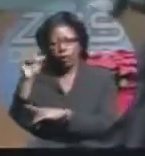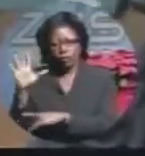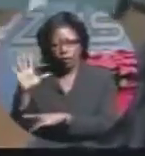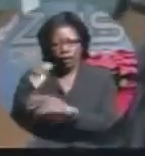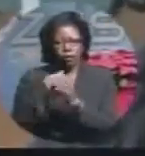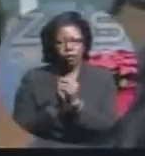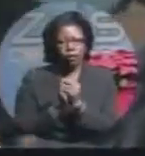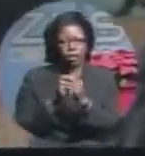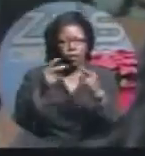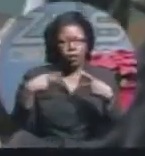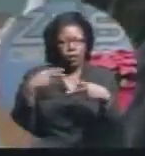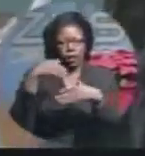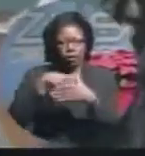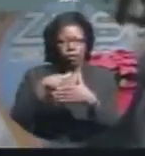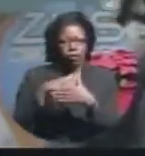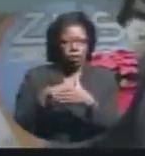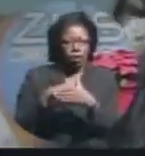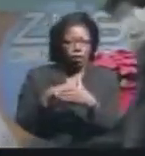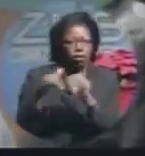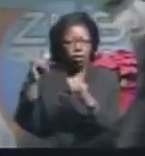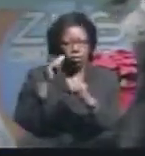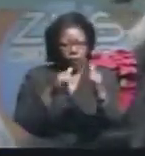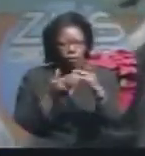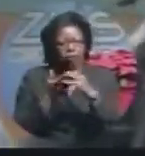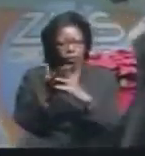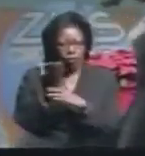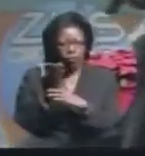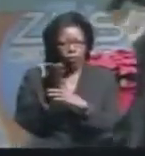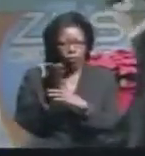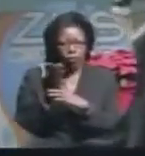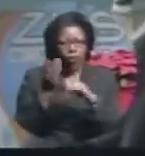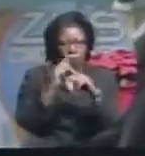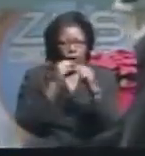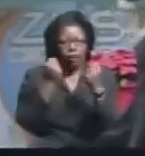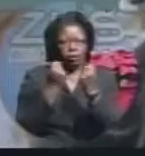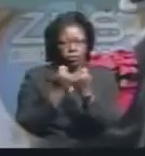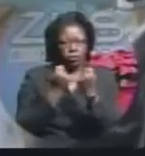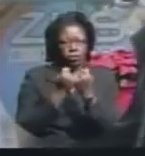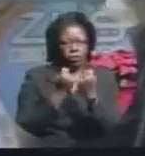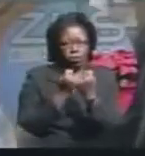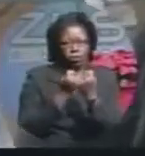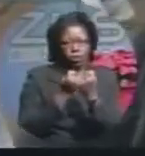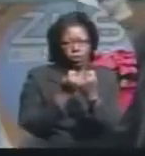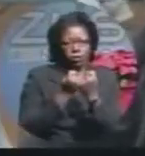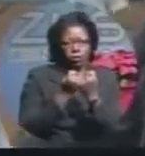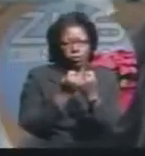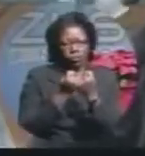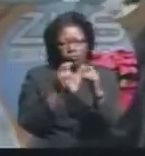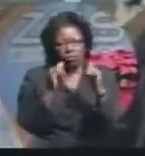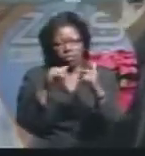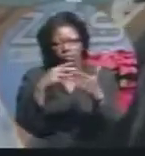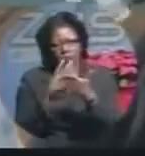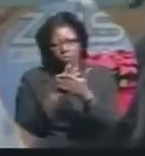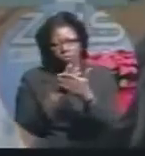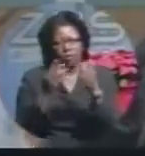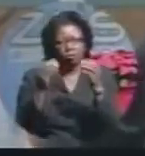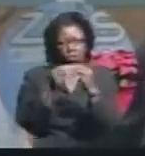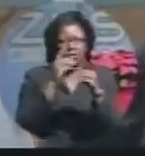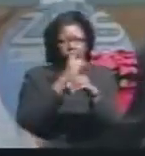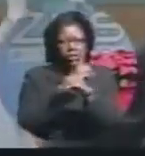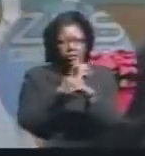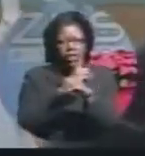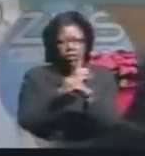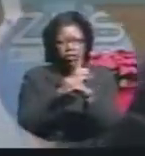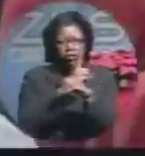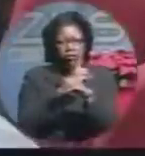28-25. We had a little fight, but we still fight through it. My teammates played pretty good. We got to do a little more defense, but hey, still come